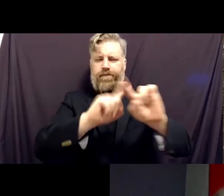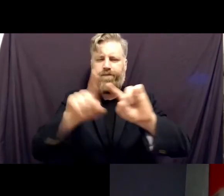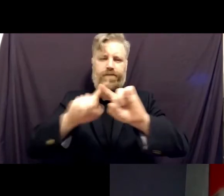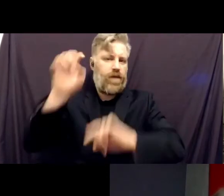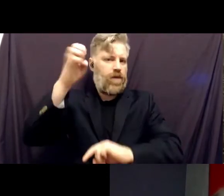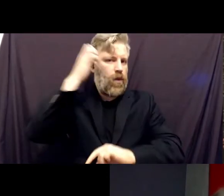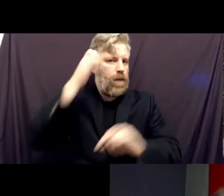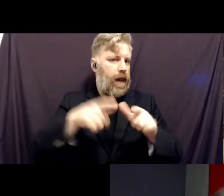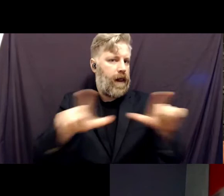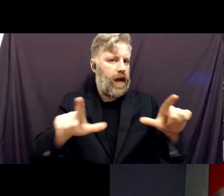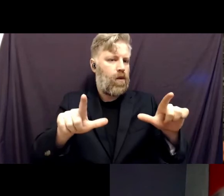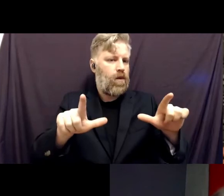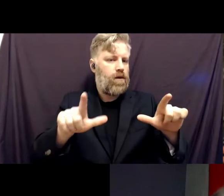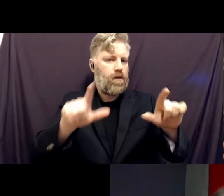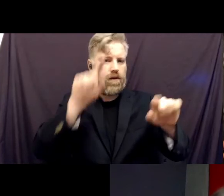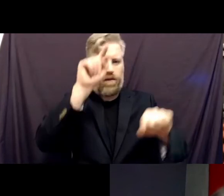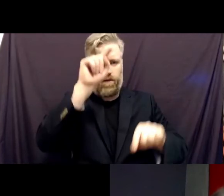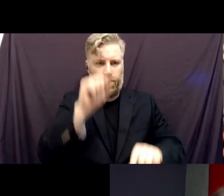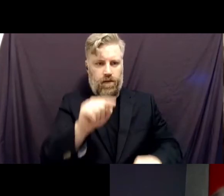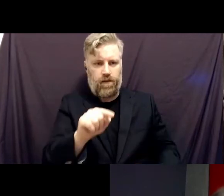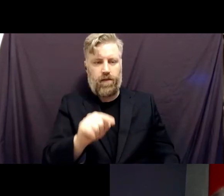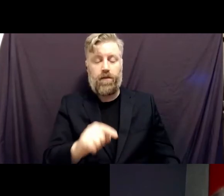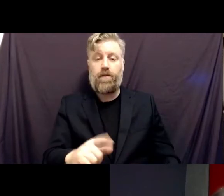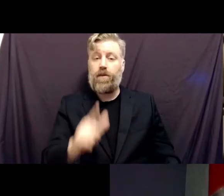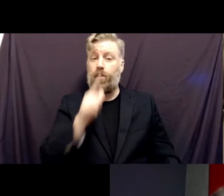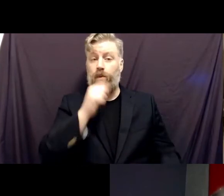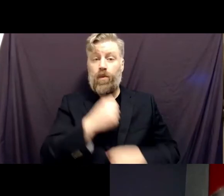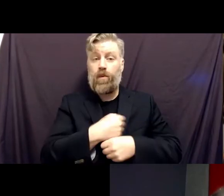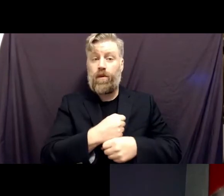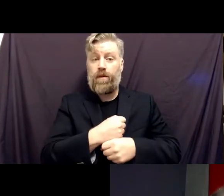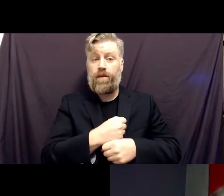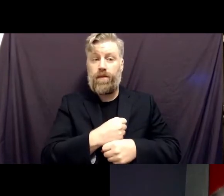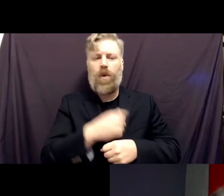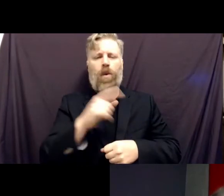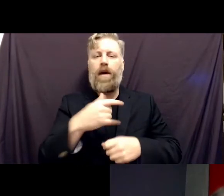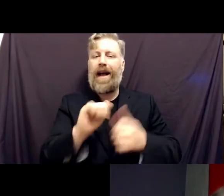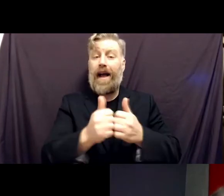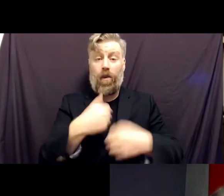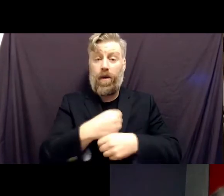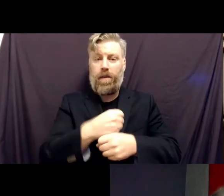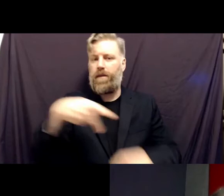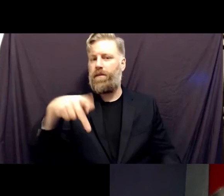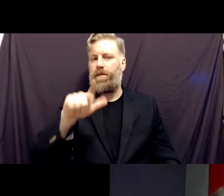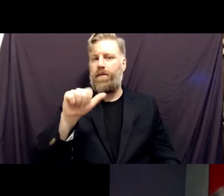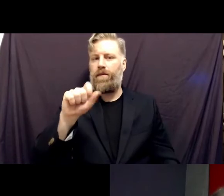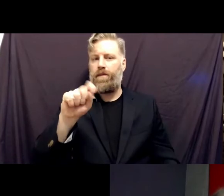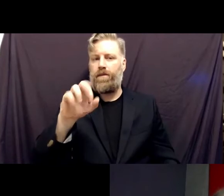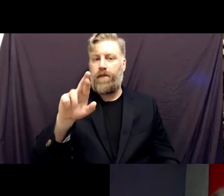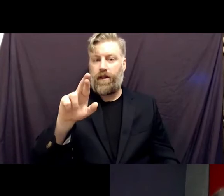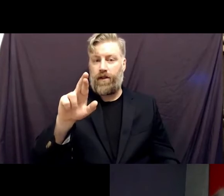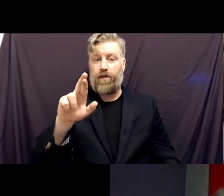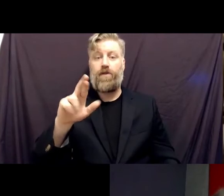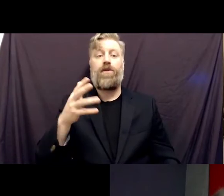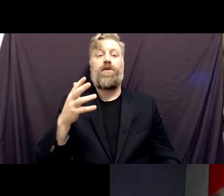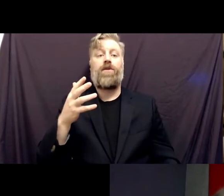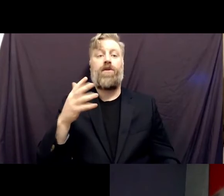and it is done by plaster, and it was burned after it was